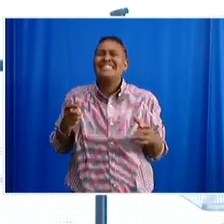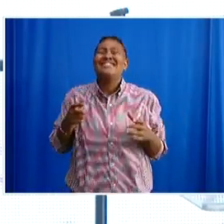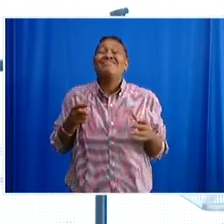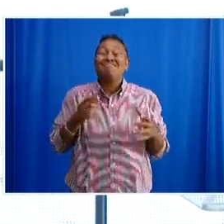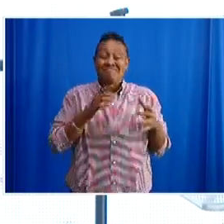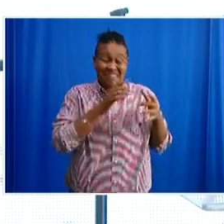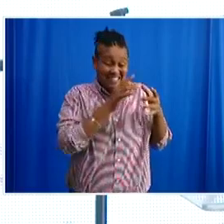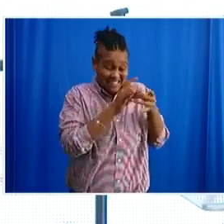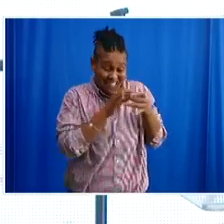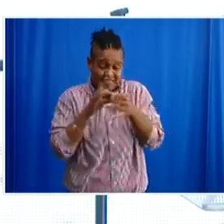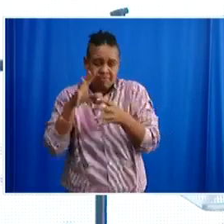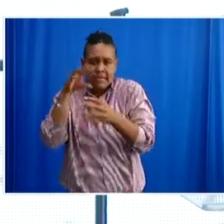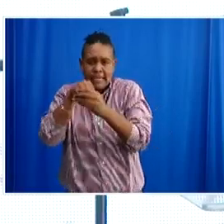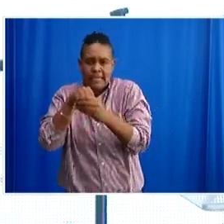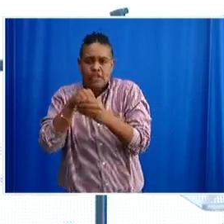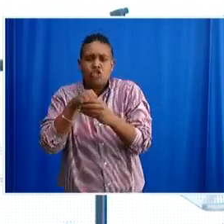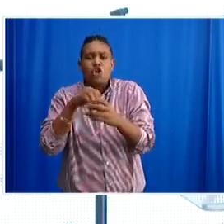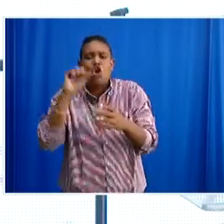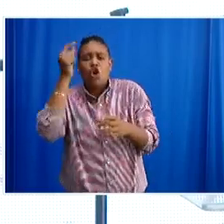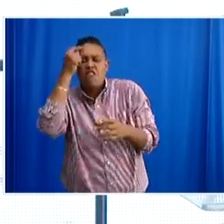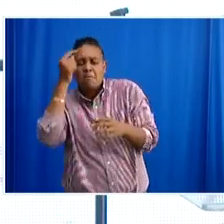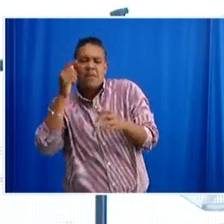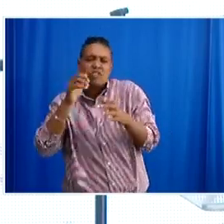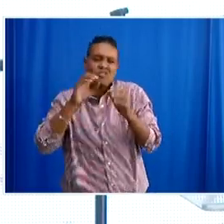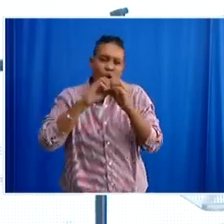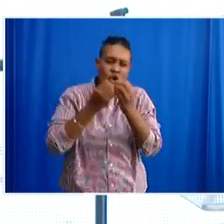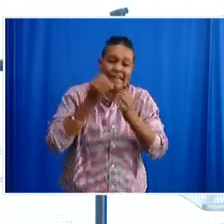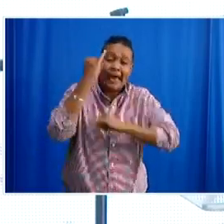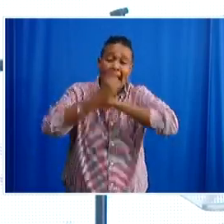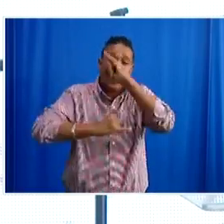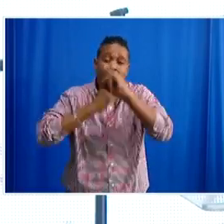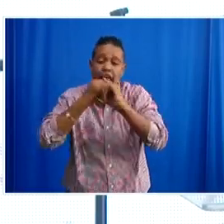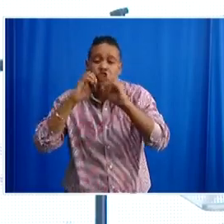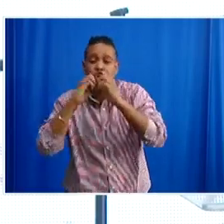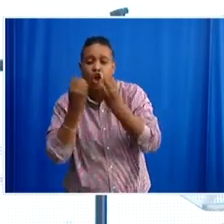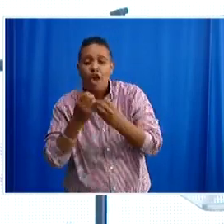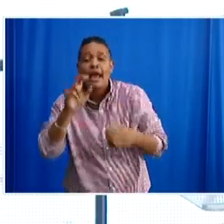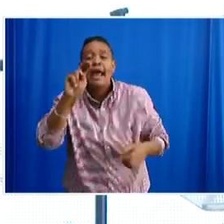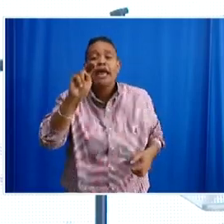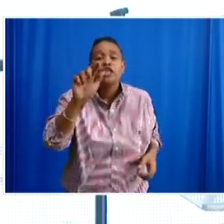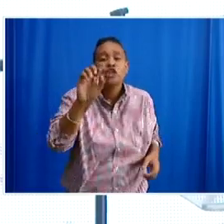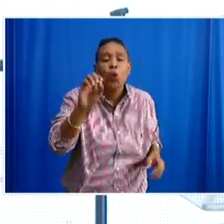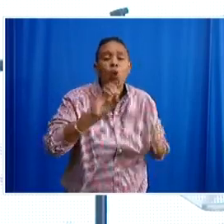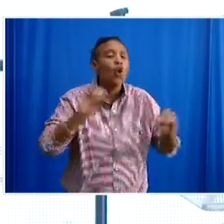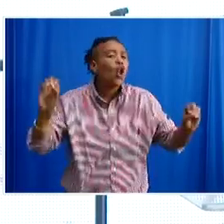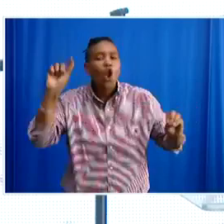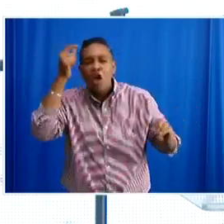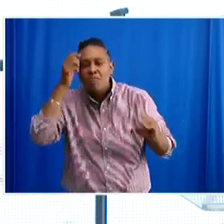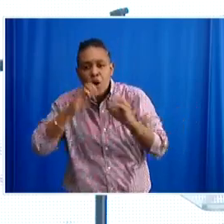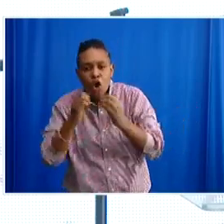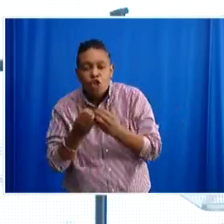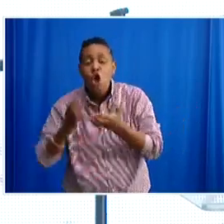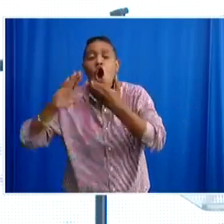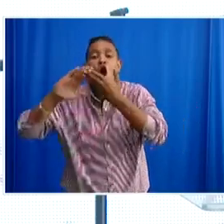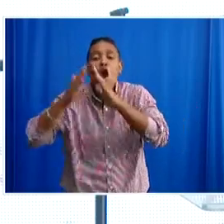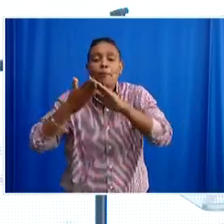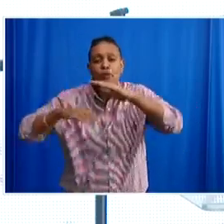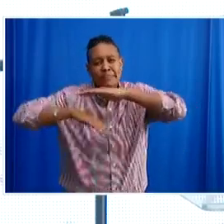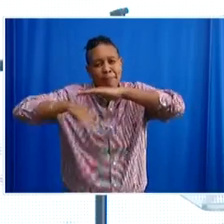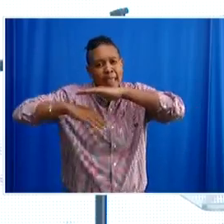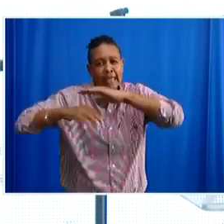intergovernmental organizations, international organizations, non-governmental organizations, community